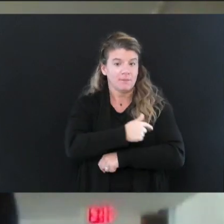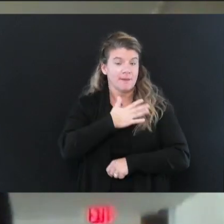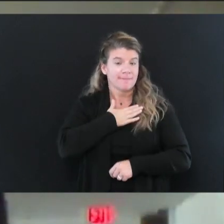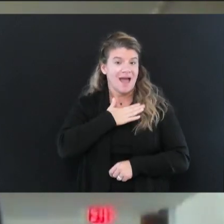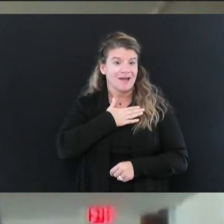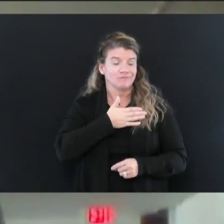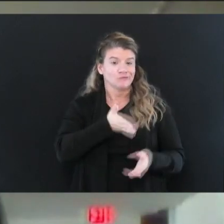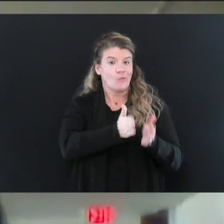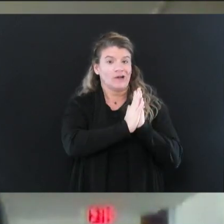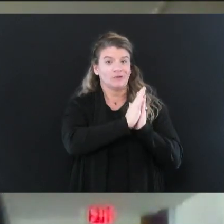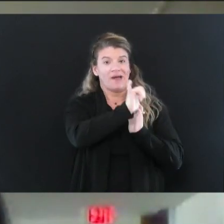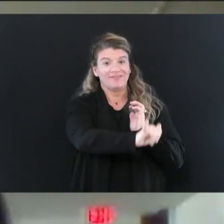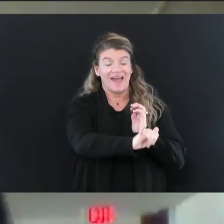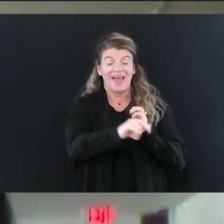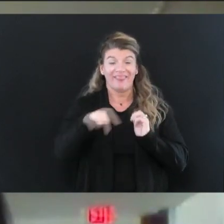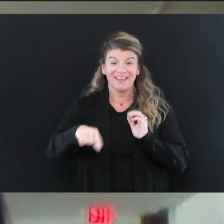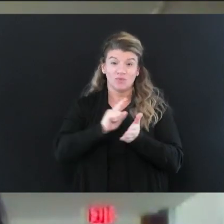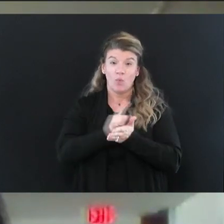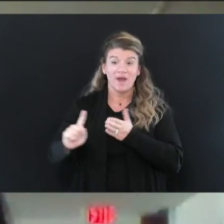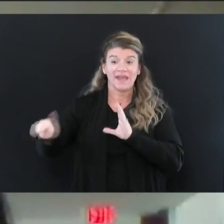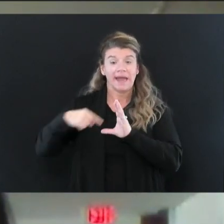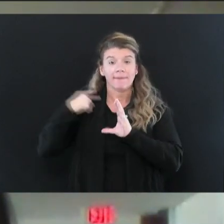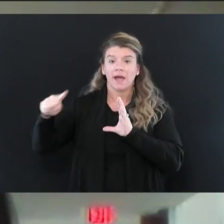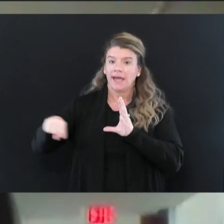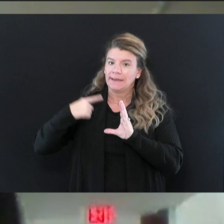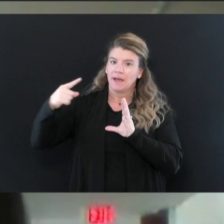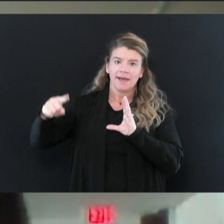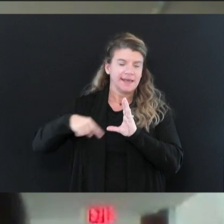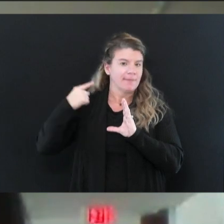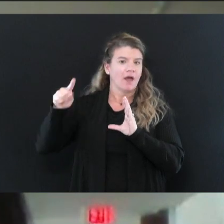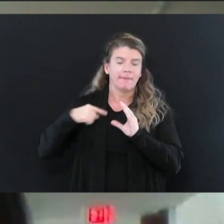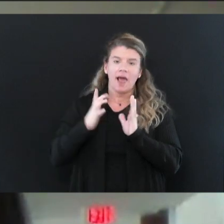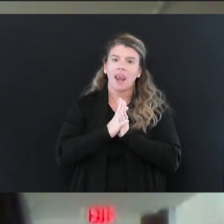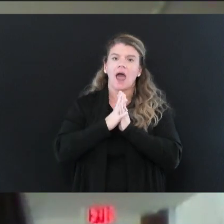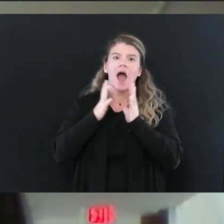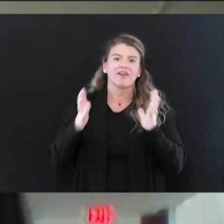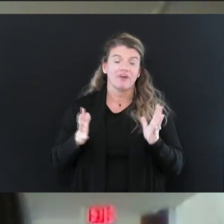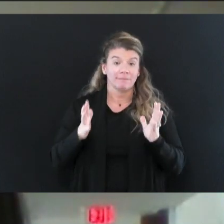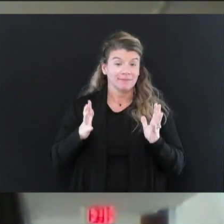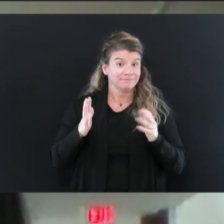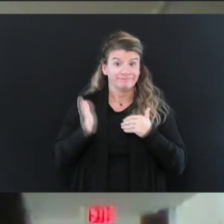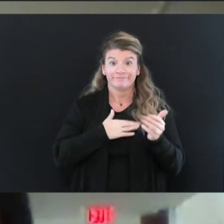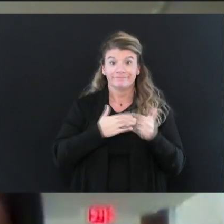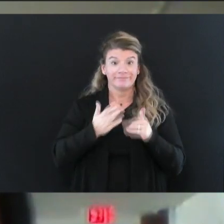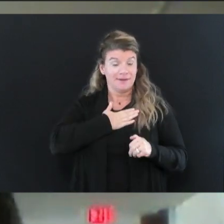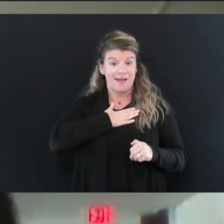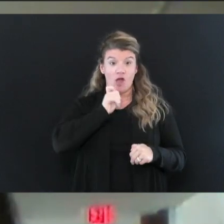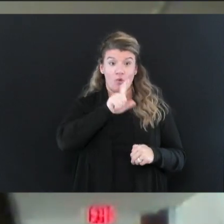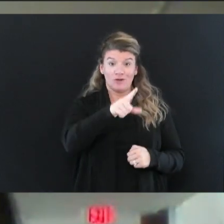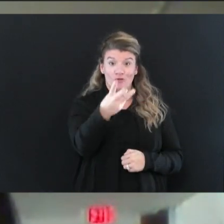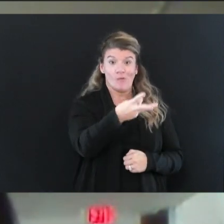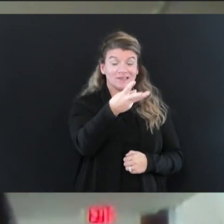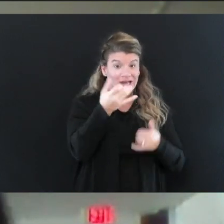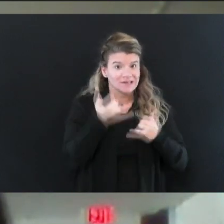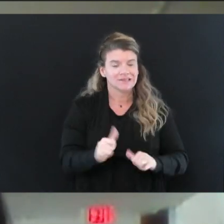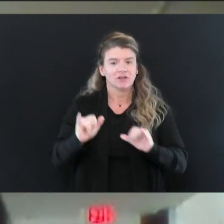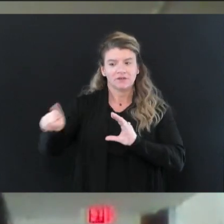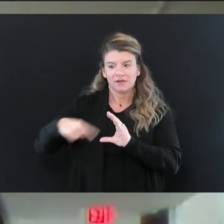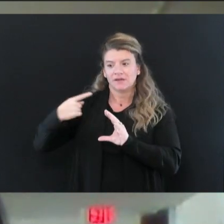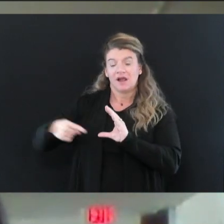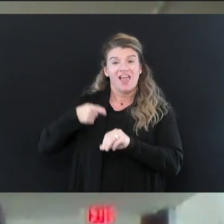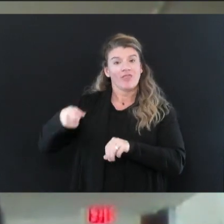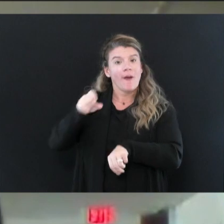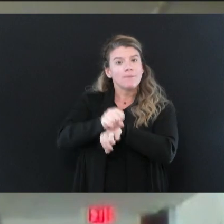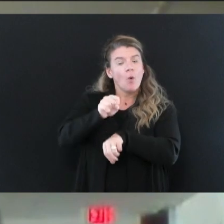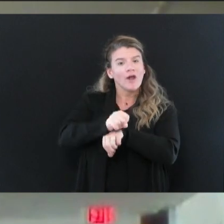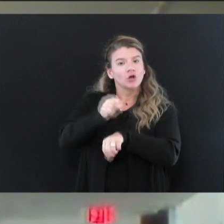I got a lot of emails this week, even after I talked about it Wednesday, from employees, people saying that the